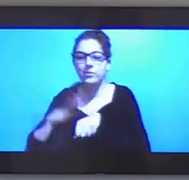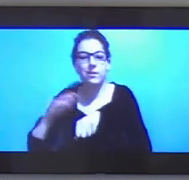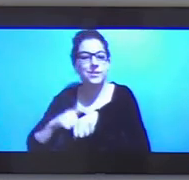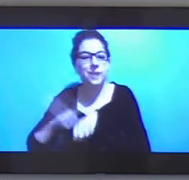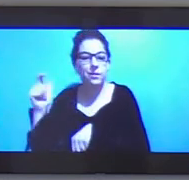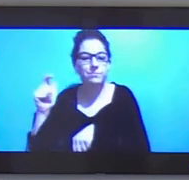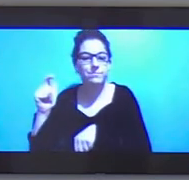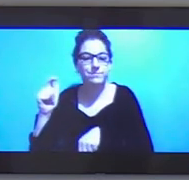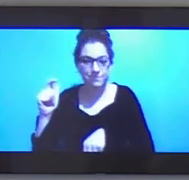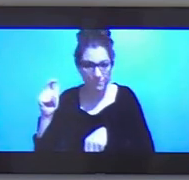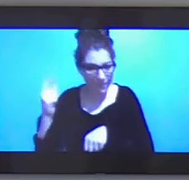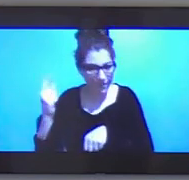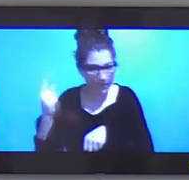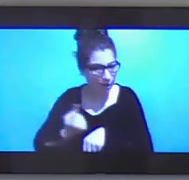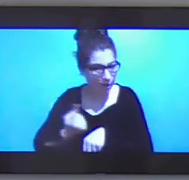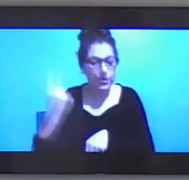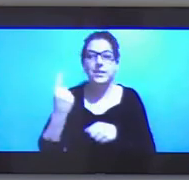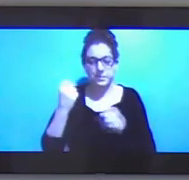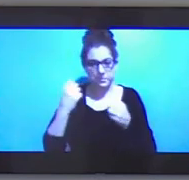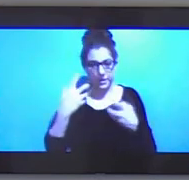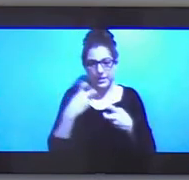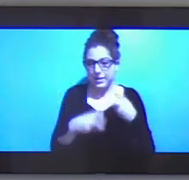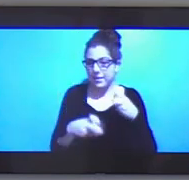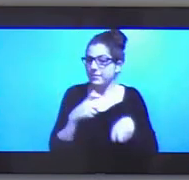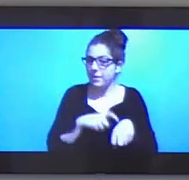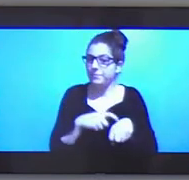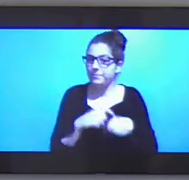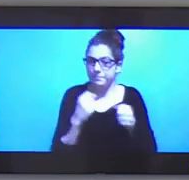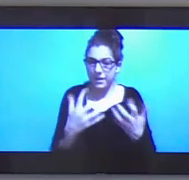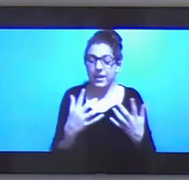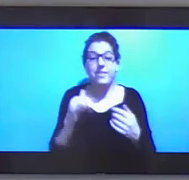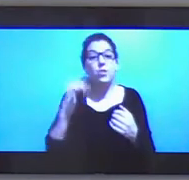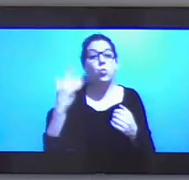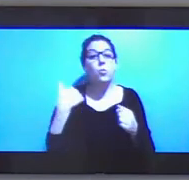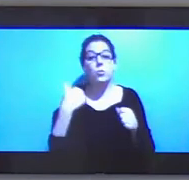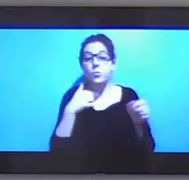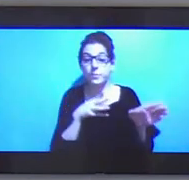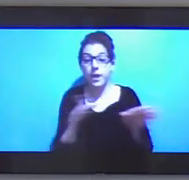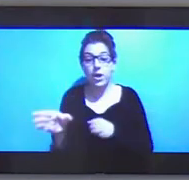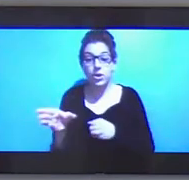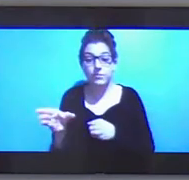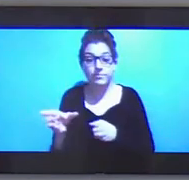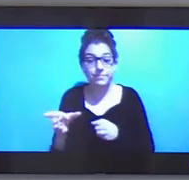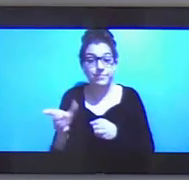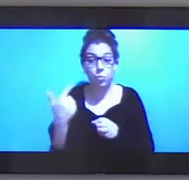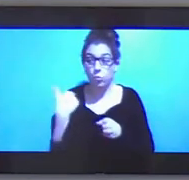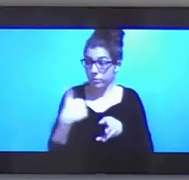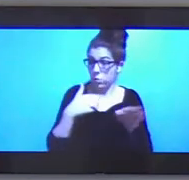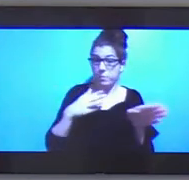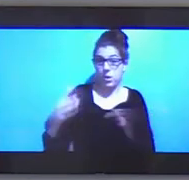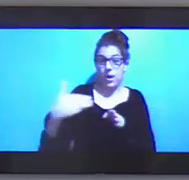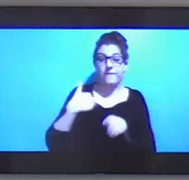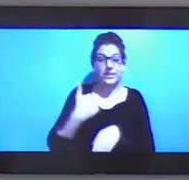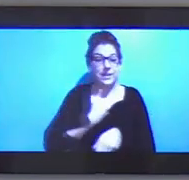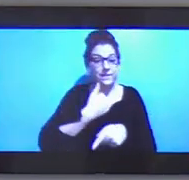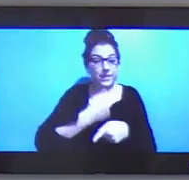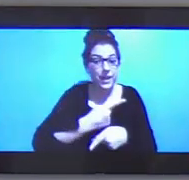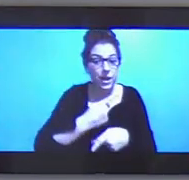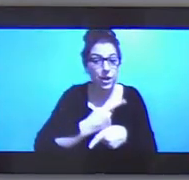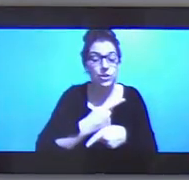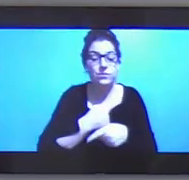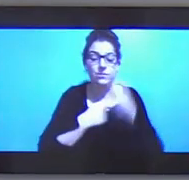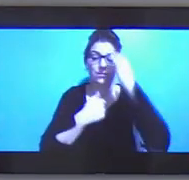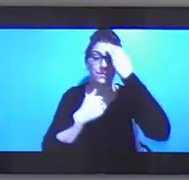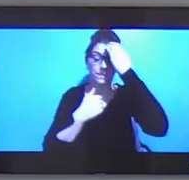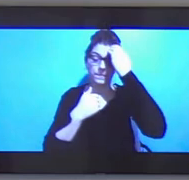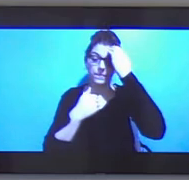times are in the tough times. And that's why we prepare, don't we? That's why we have self-care. To love others means to